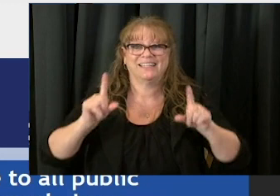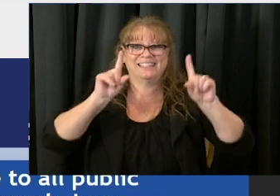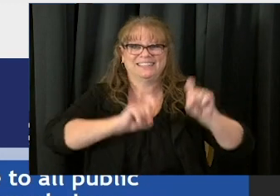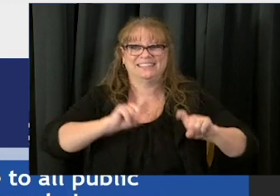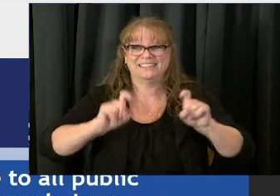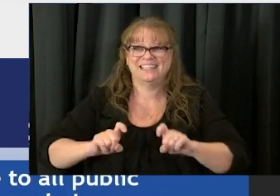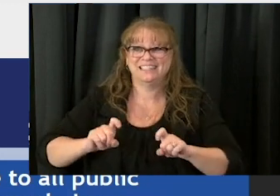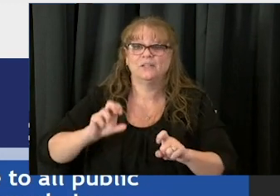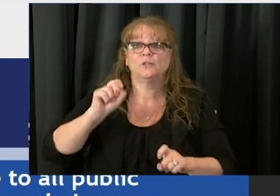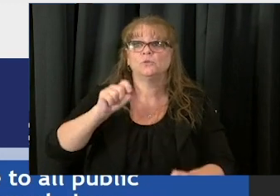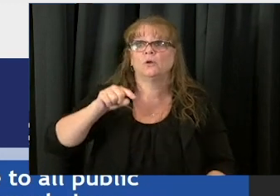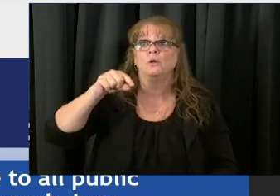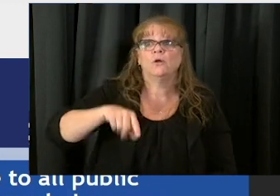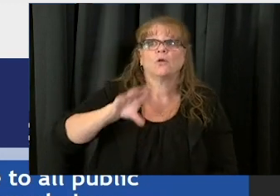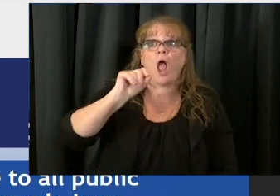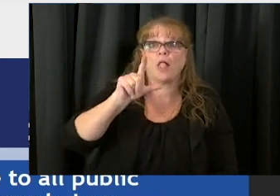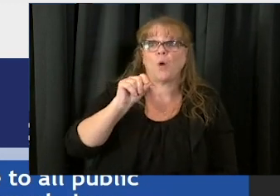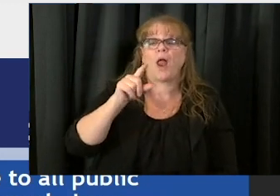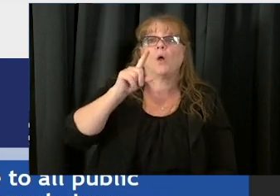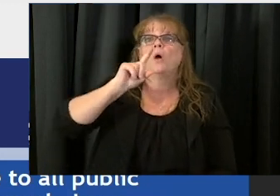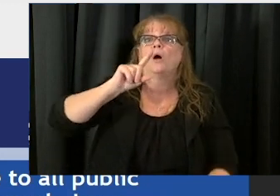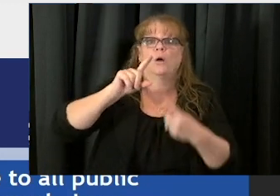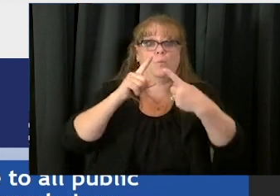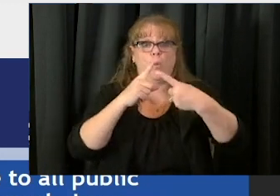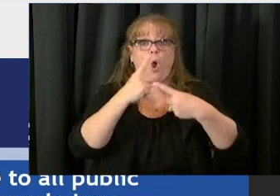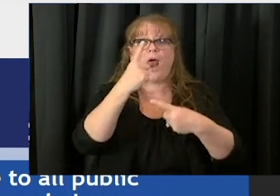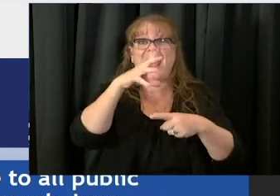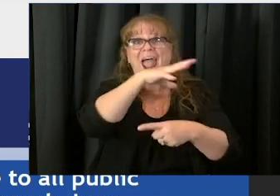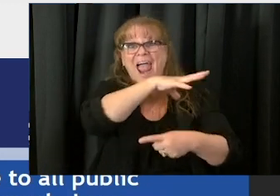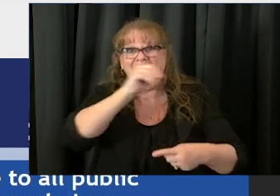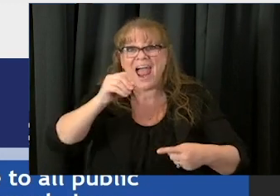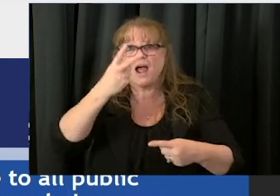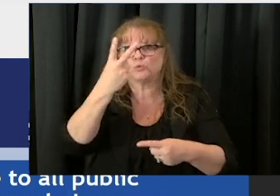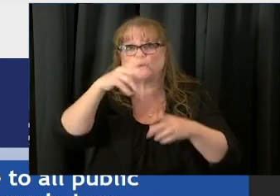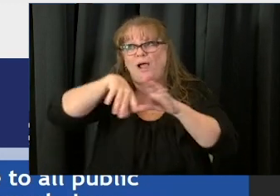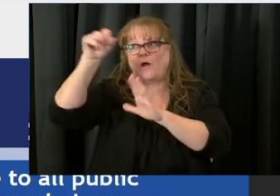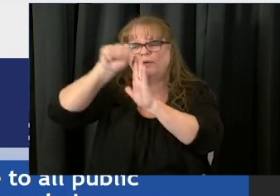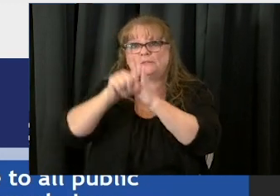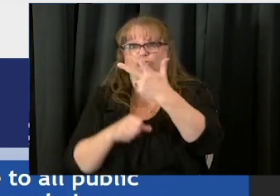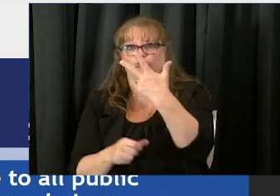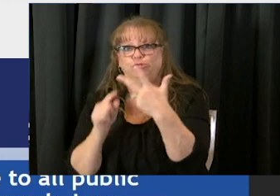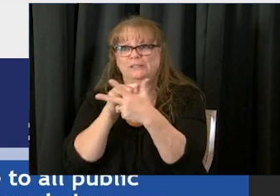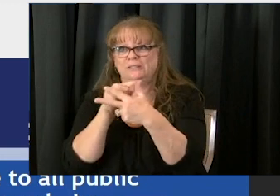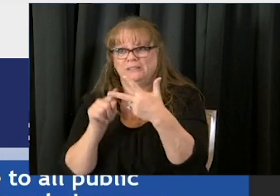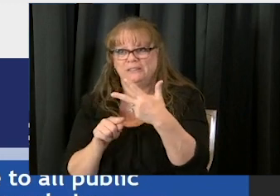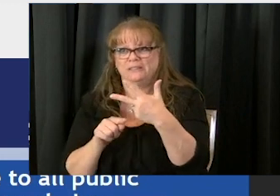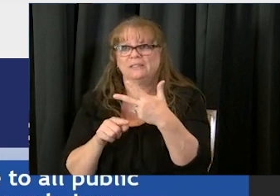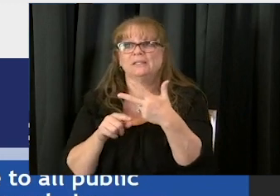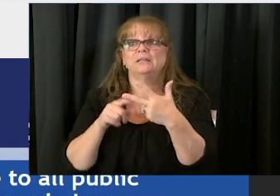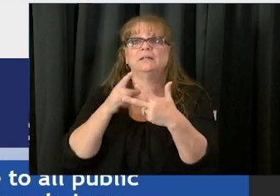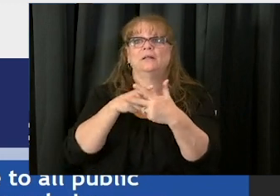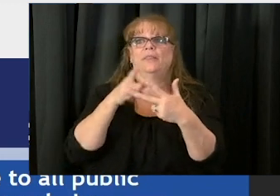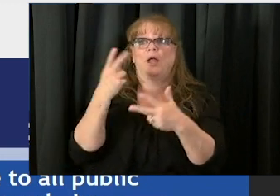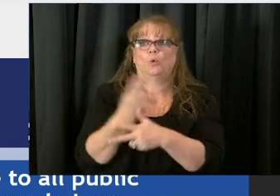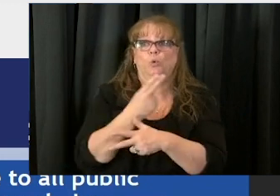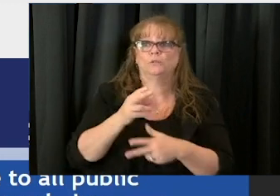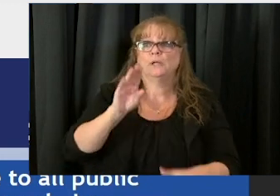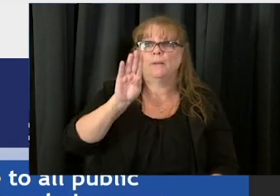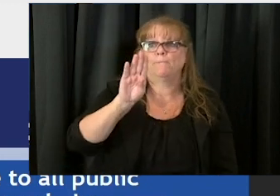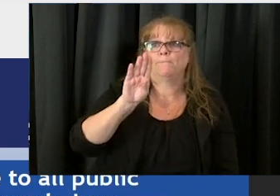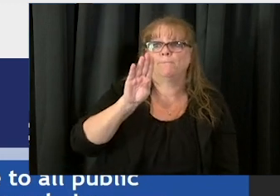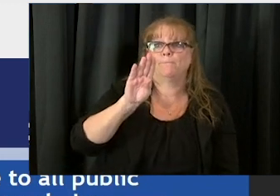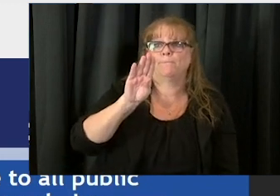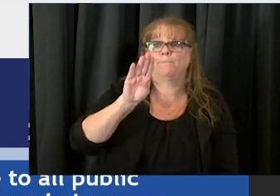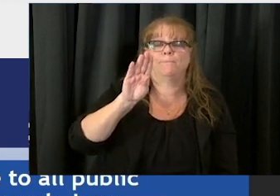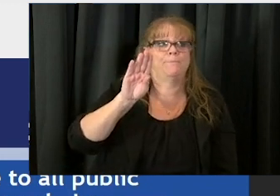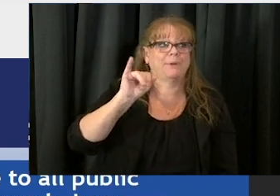home use Binax Now tests available to all public and private schools who opt into the program